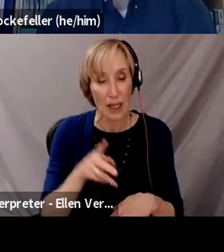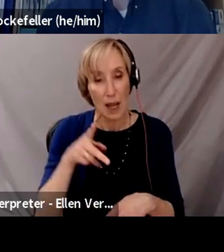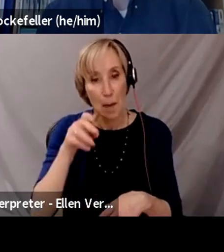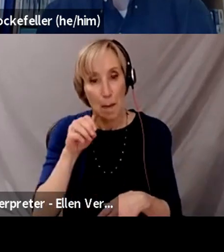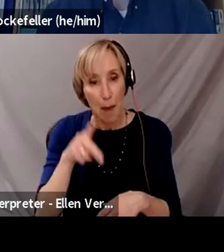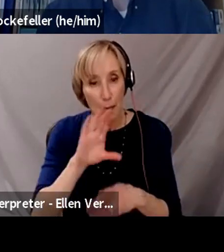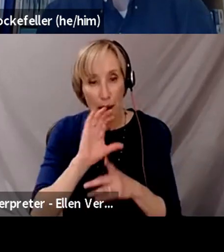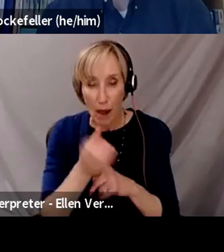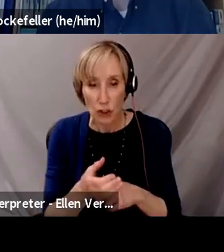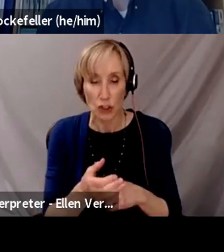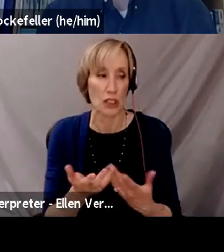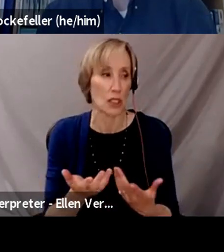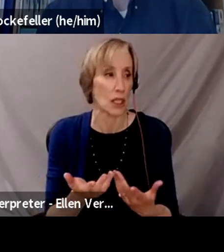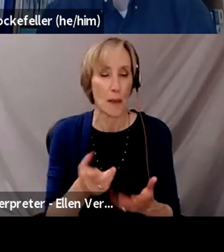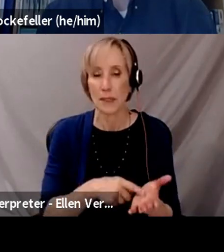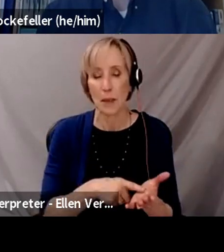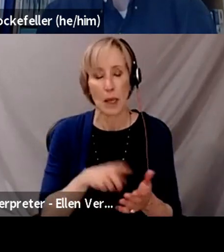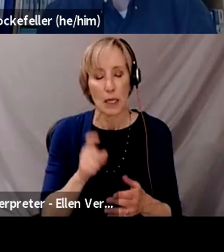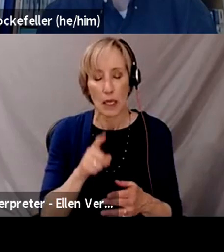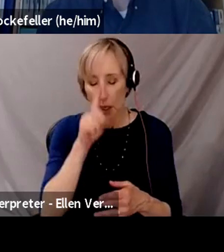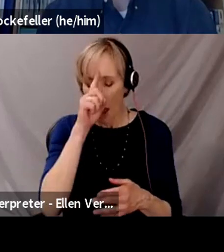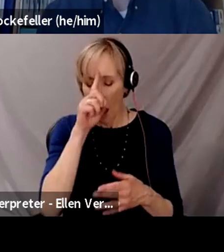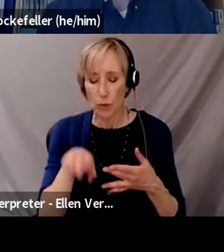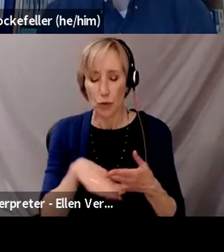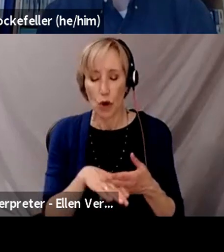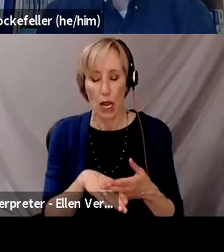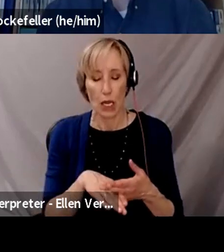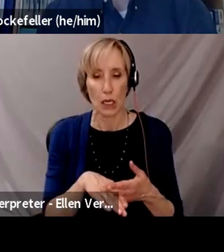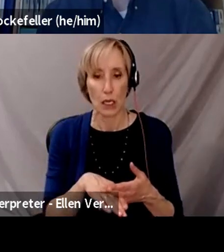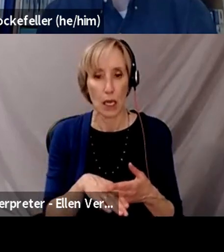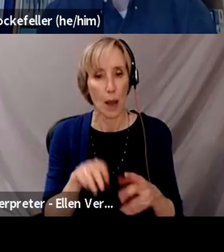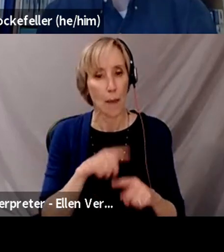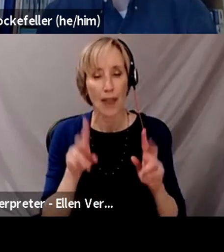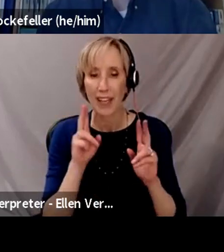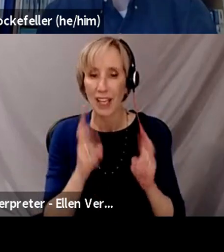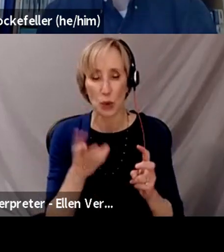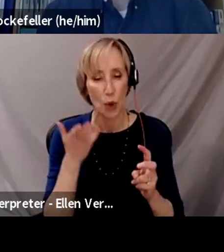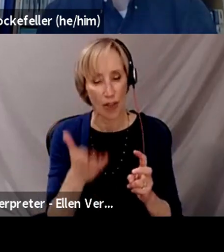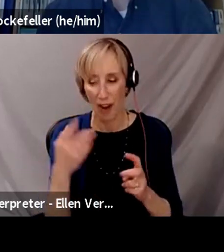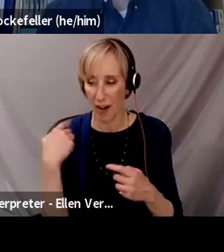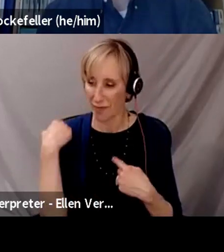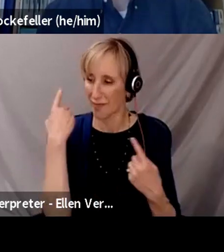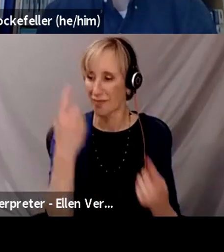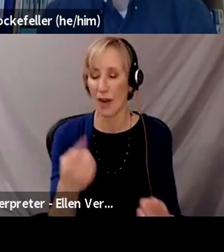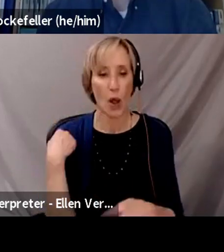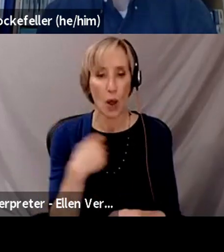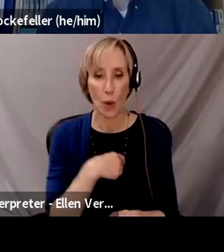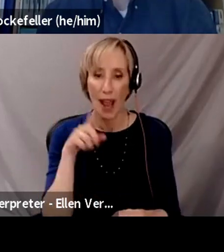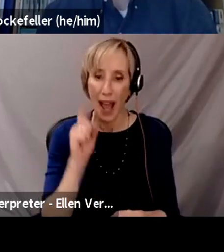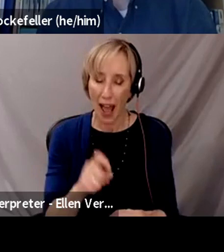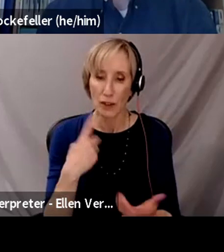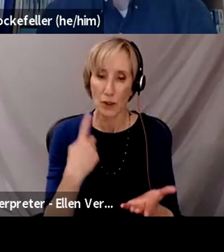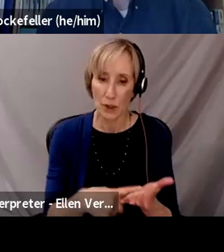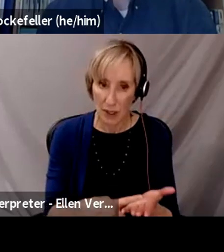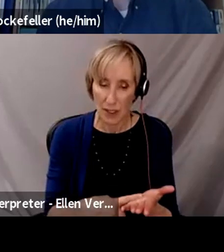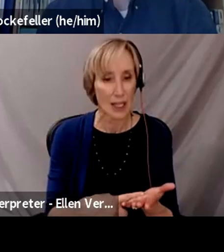really, being aware that these are consistent issues, they have been consistent issues, and we can't argue about them as if it's just a matter of choice of what you choose